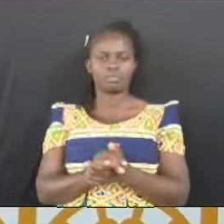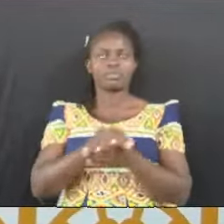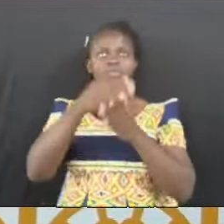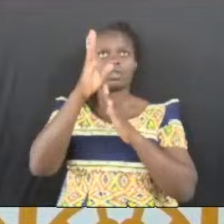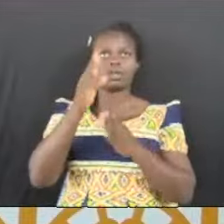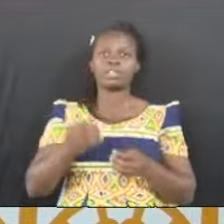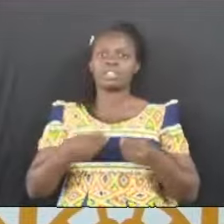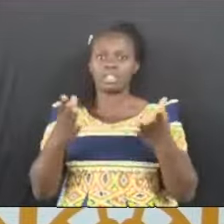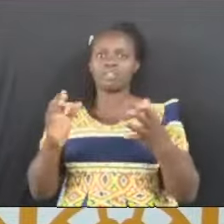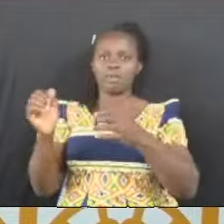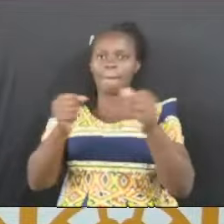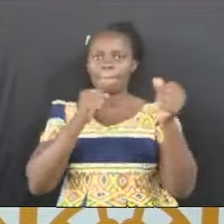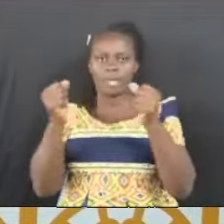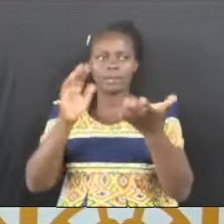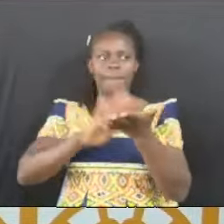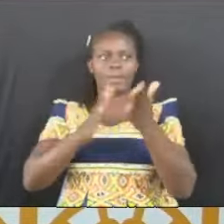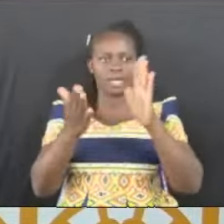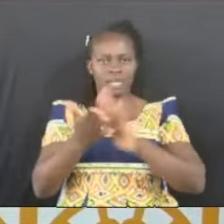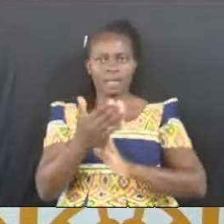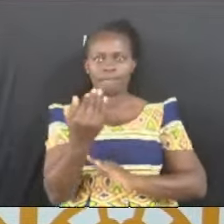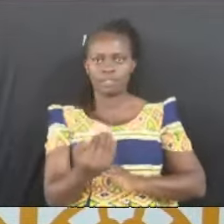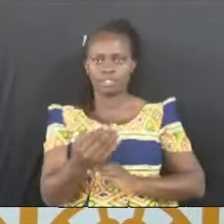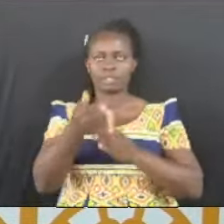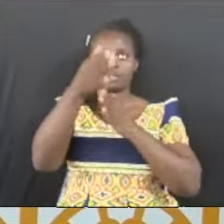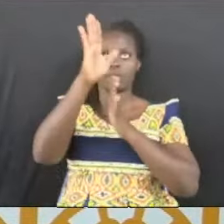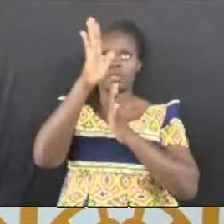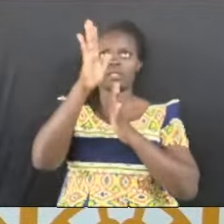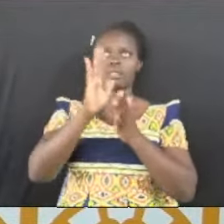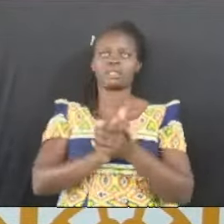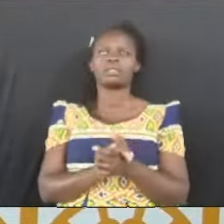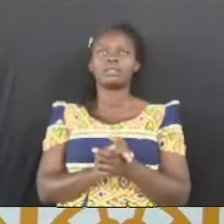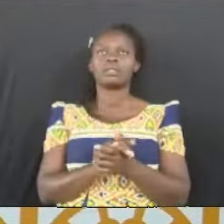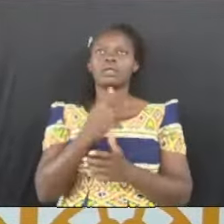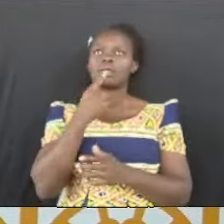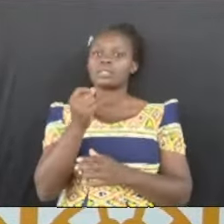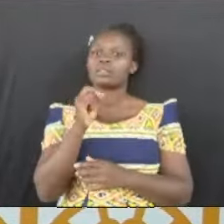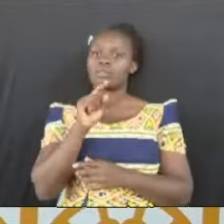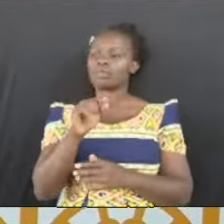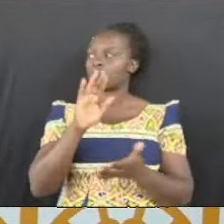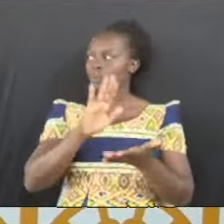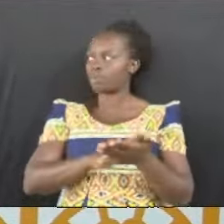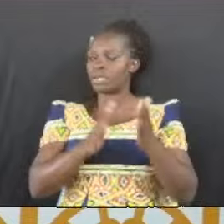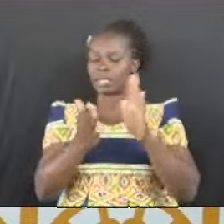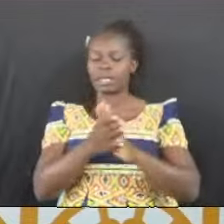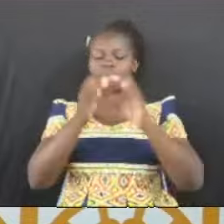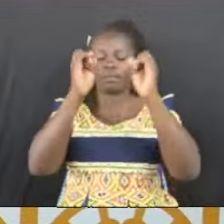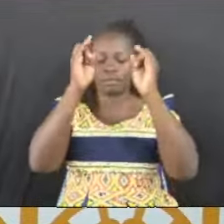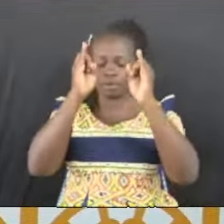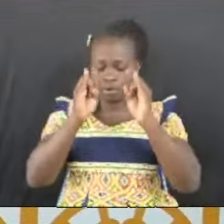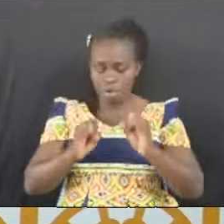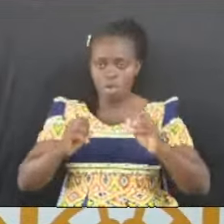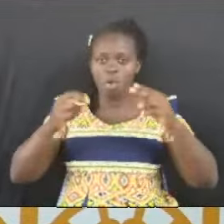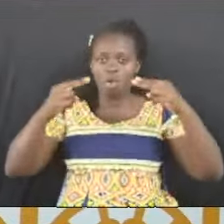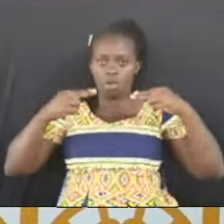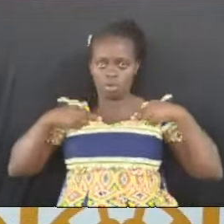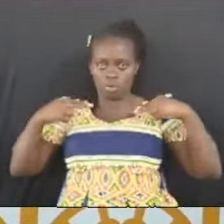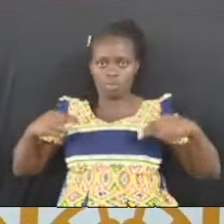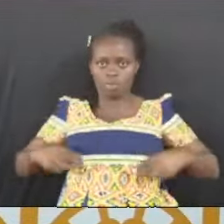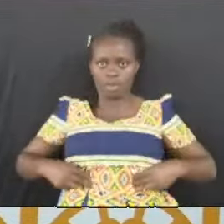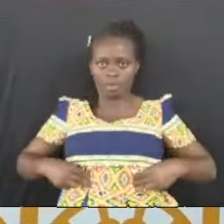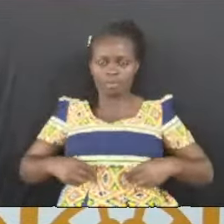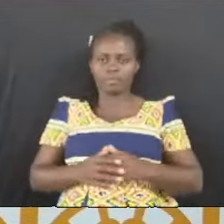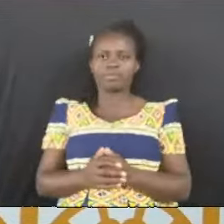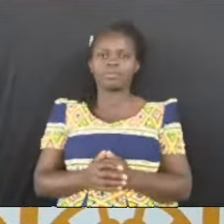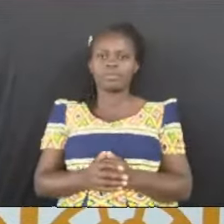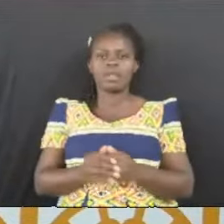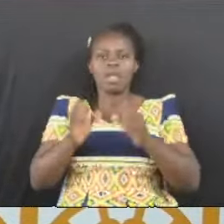Children of God, right? So again, a new humanity. And there is another way that Jesus